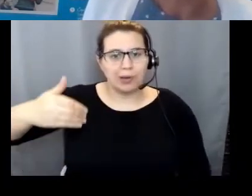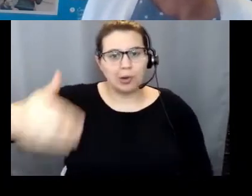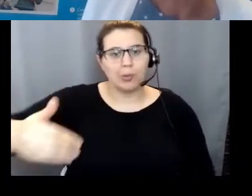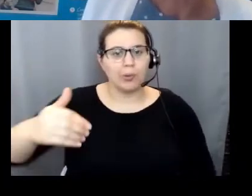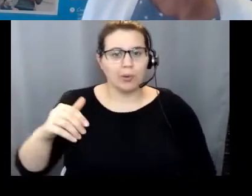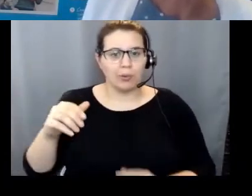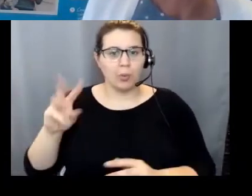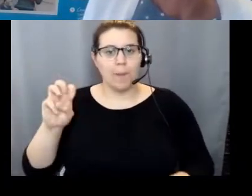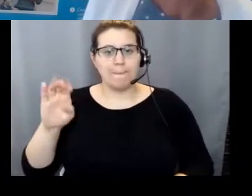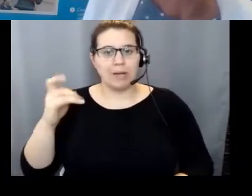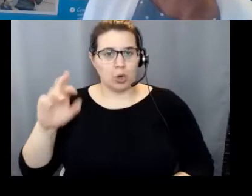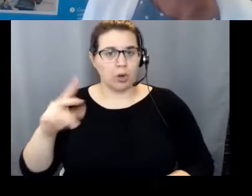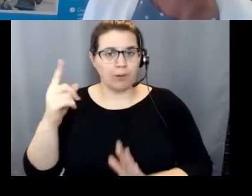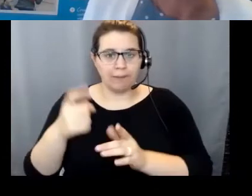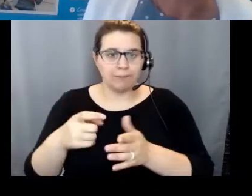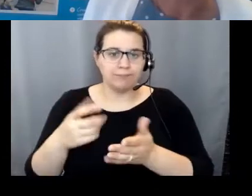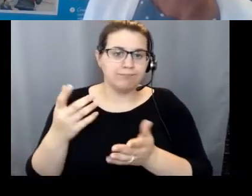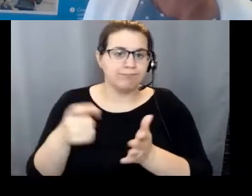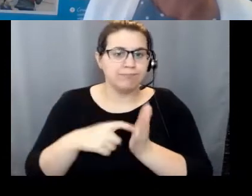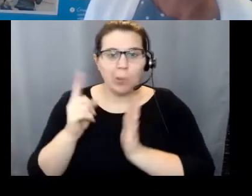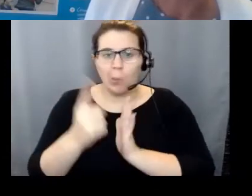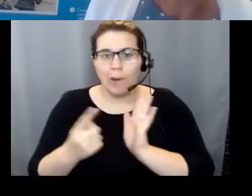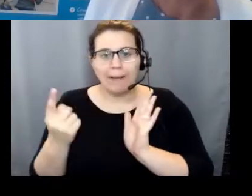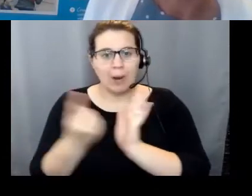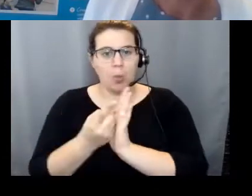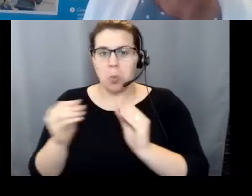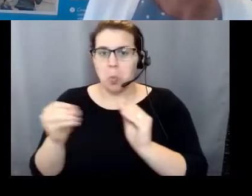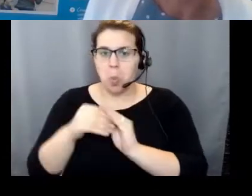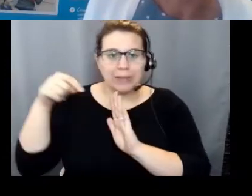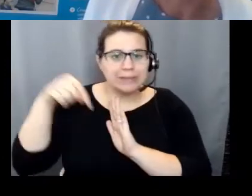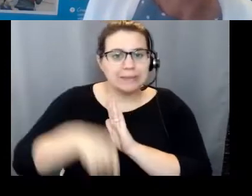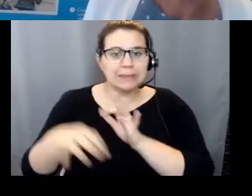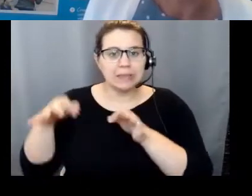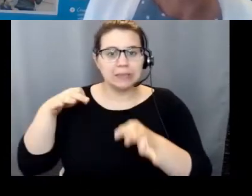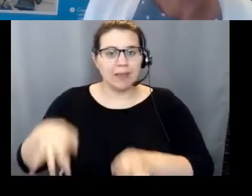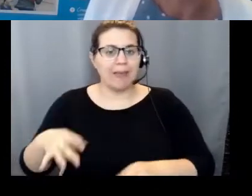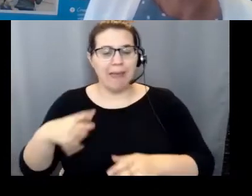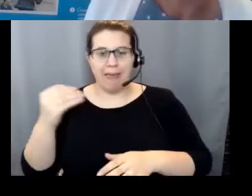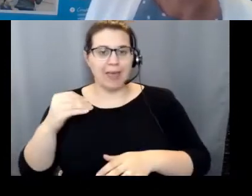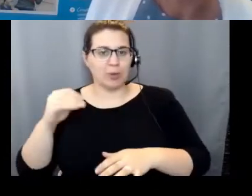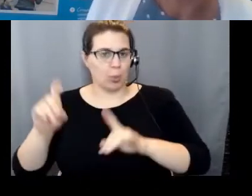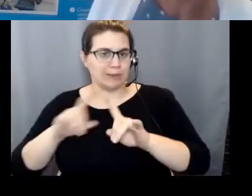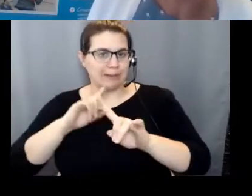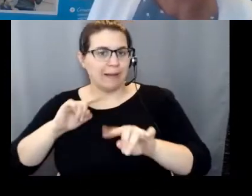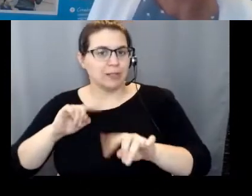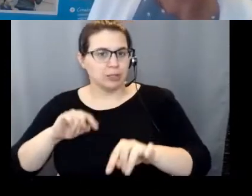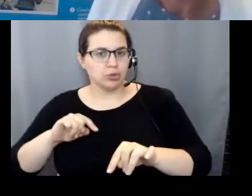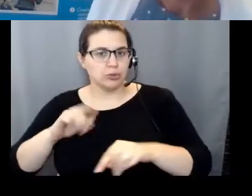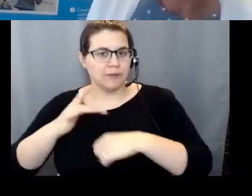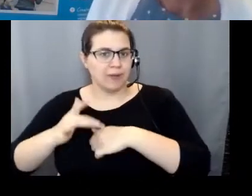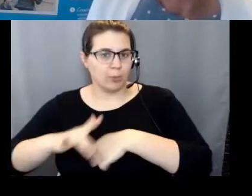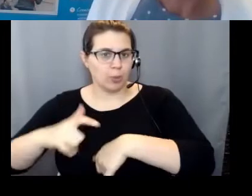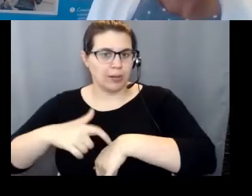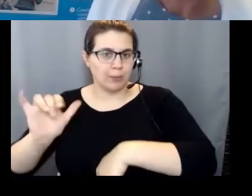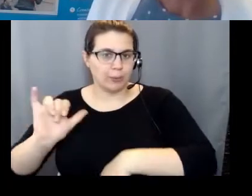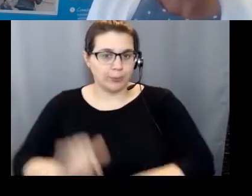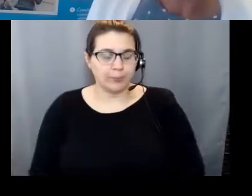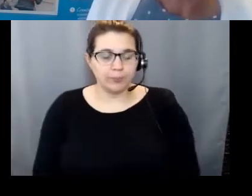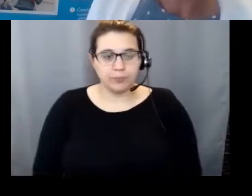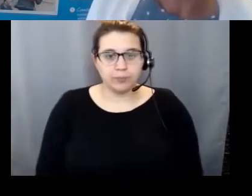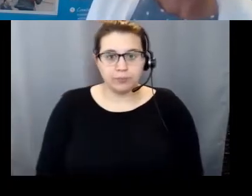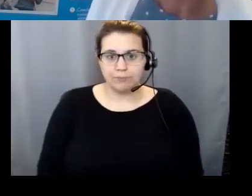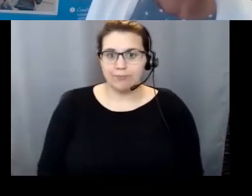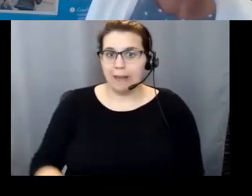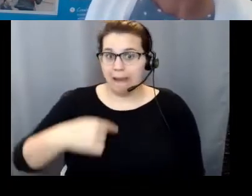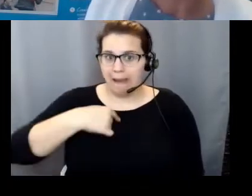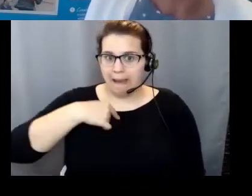and we cover program information in more detail, and we offer time for Q&A during that webinar as well. I go into more